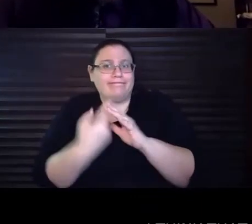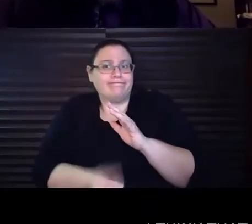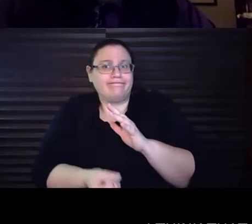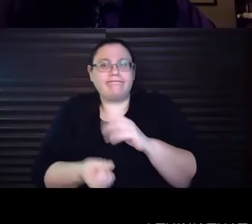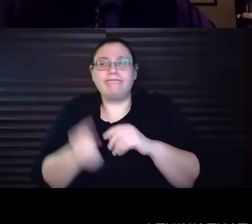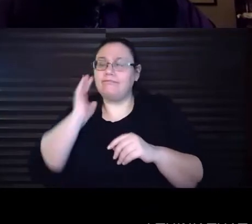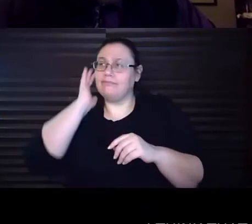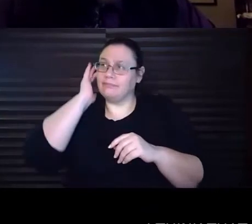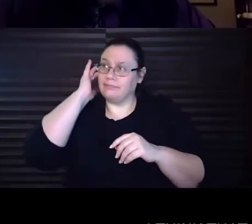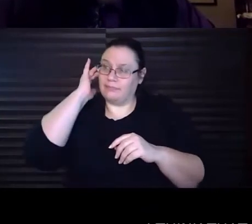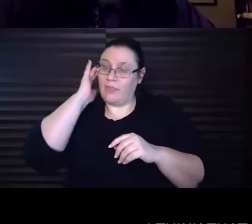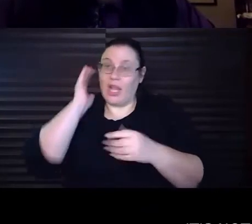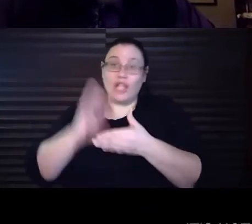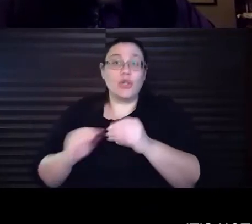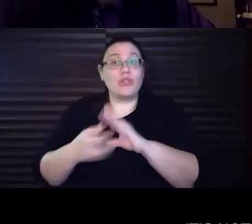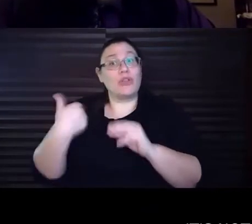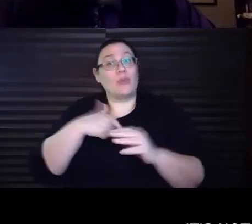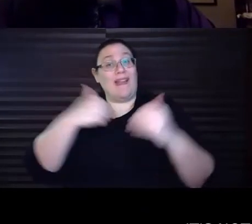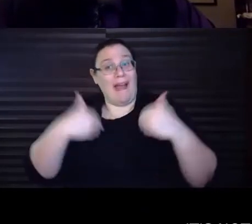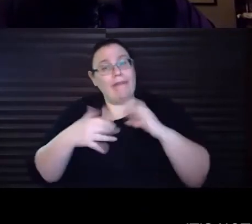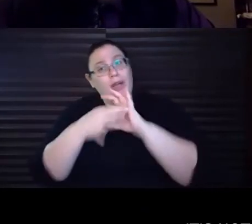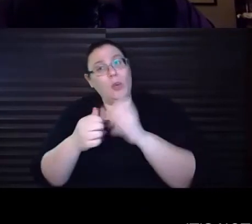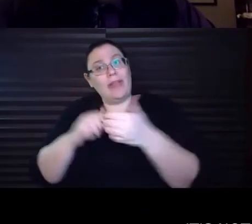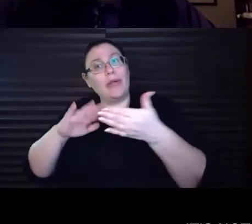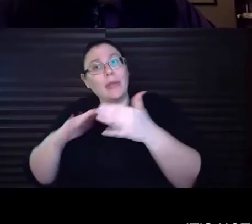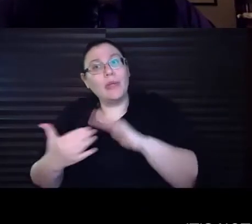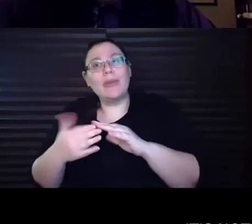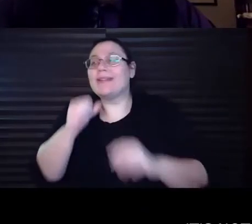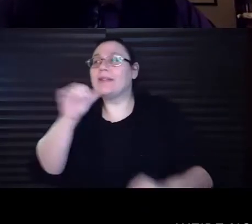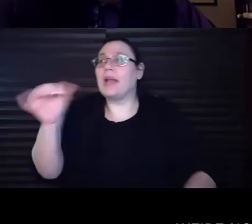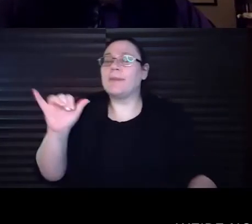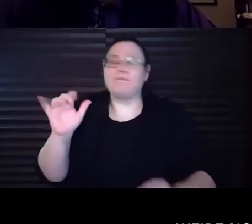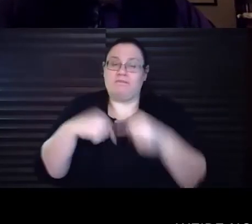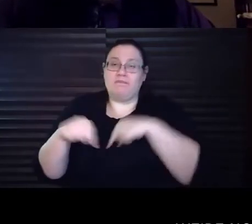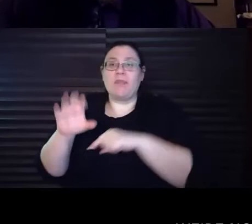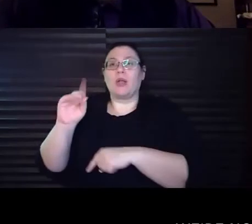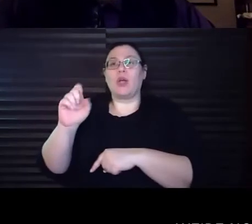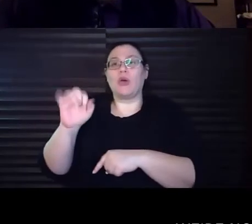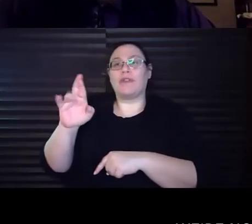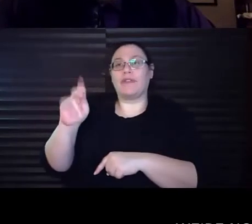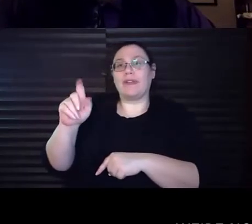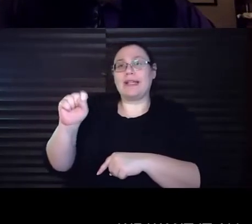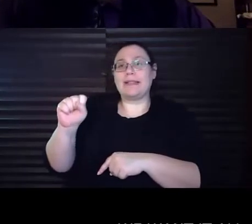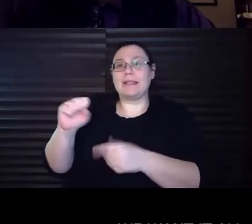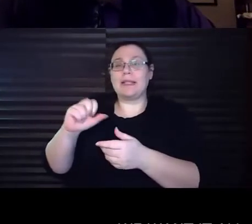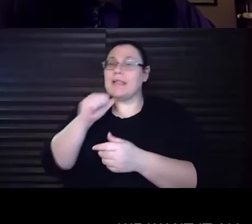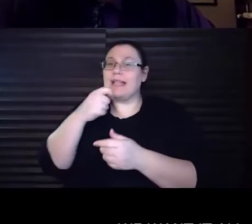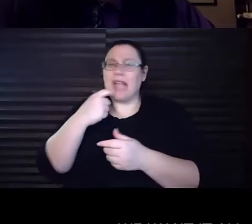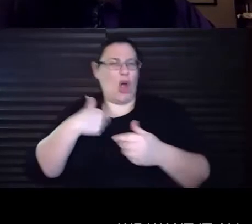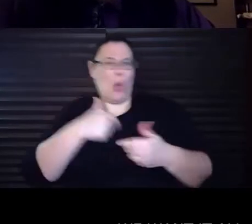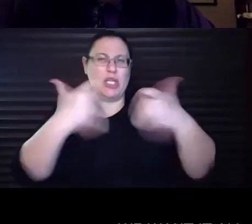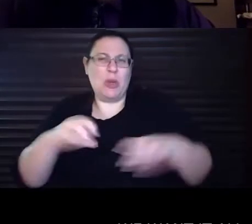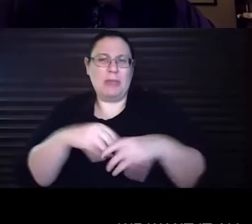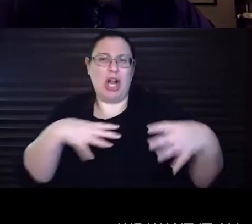the stories we have to tell are about community, and it's not like Code of the Freaks, we're not saying we don't want to be in Hollywood, and we have a lot of